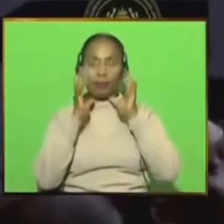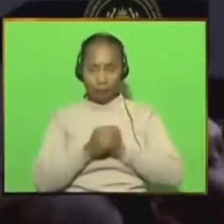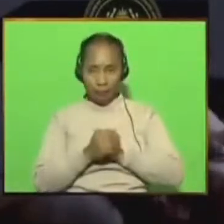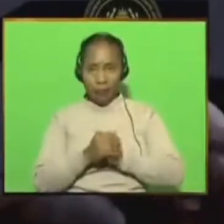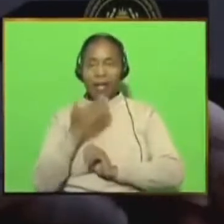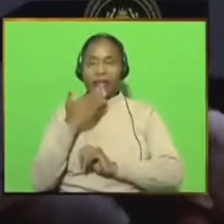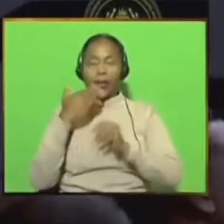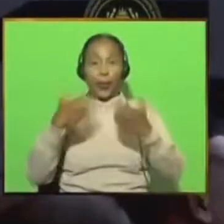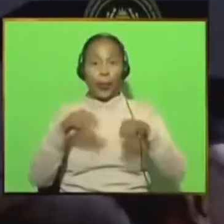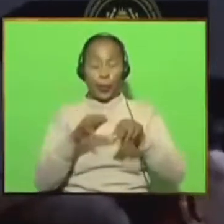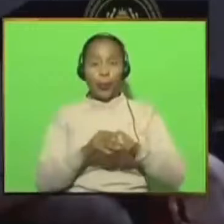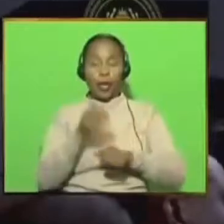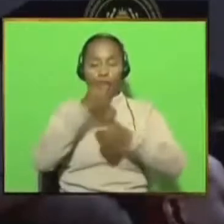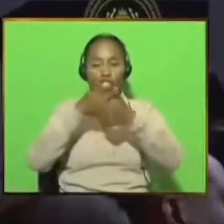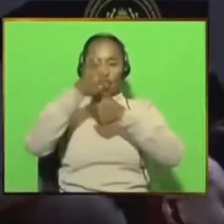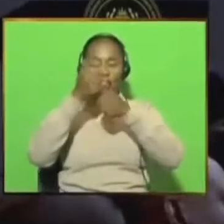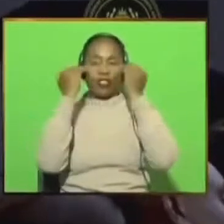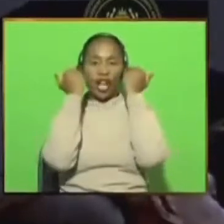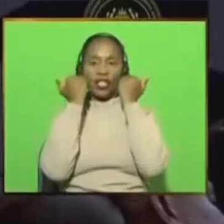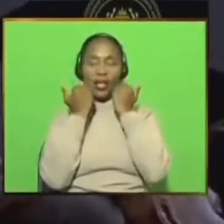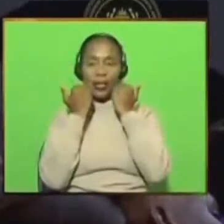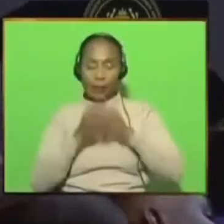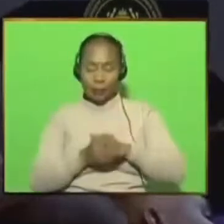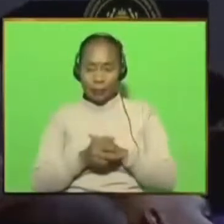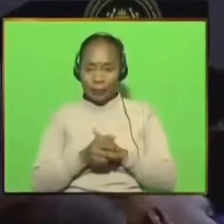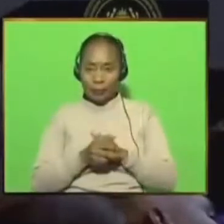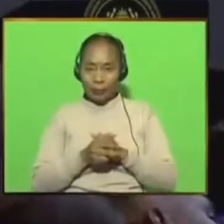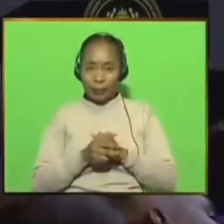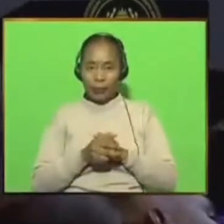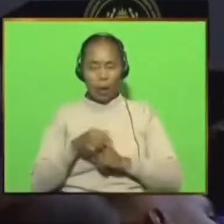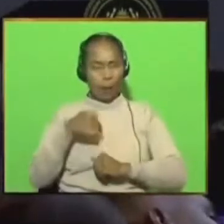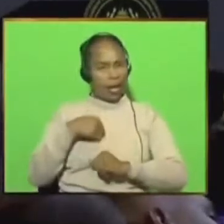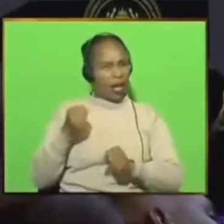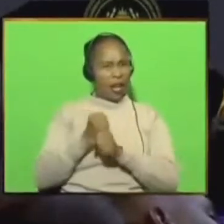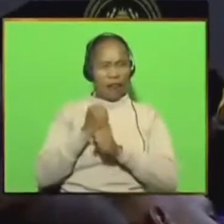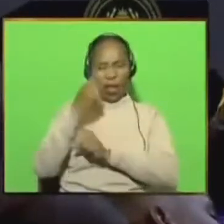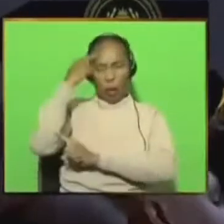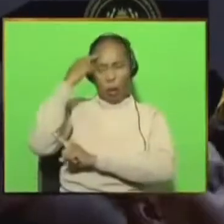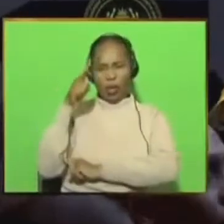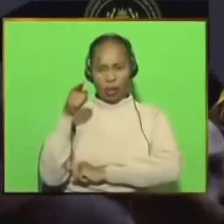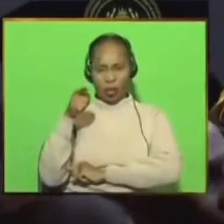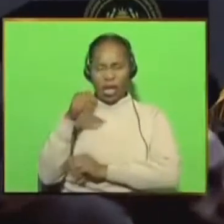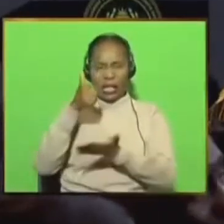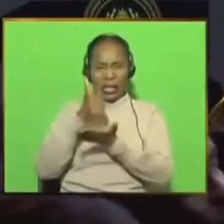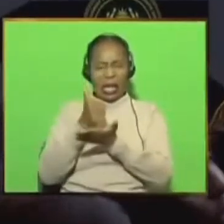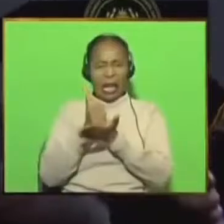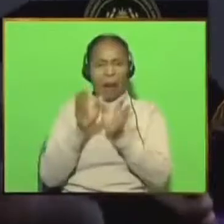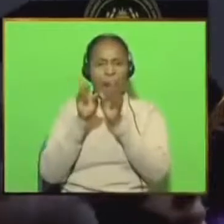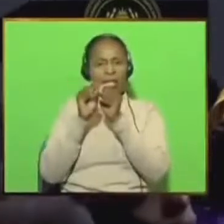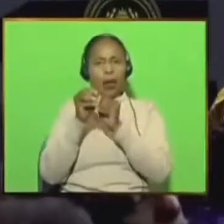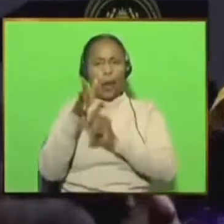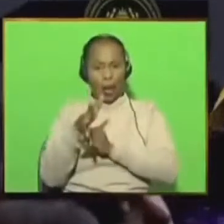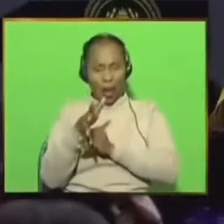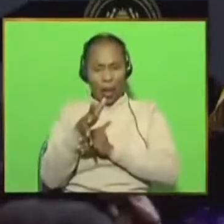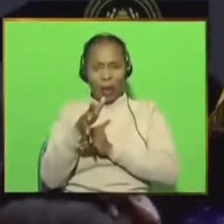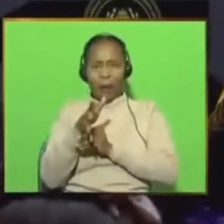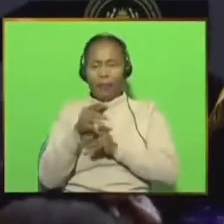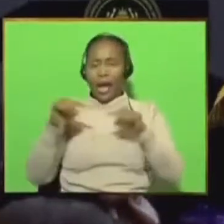So maybe your proposal would need to be amended to say, instead of whips, representatives of